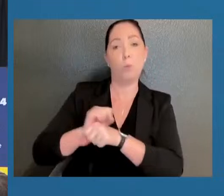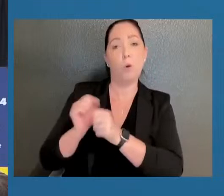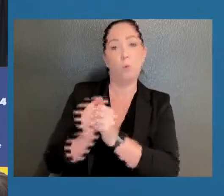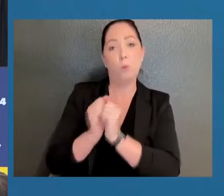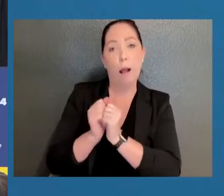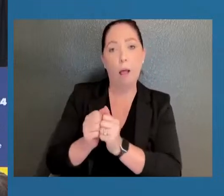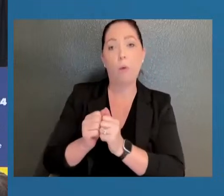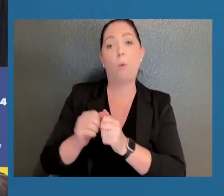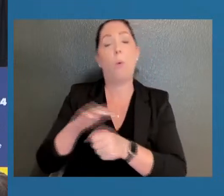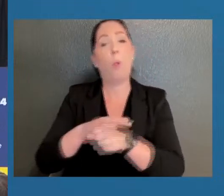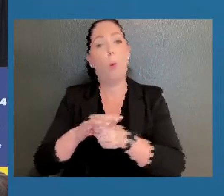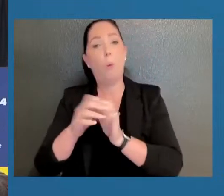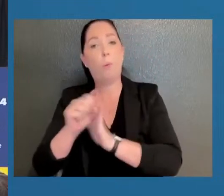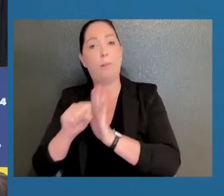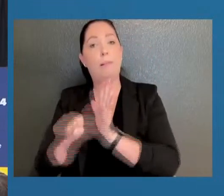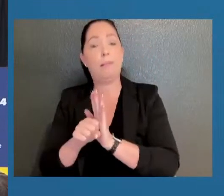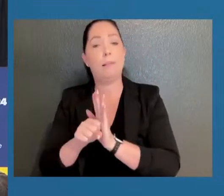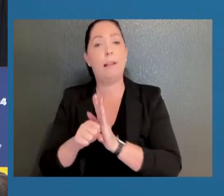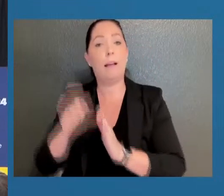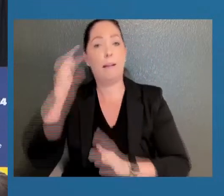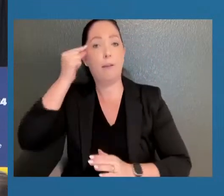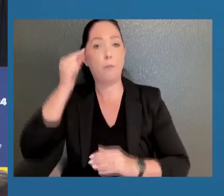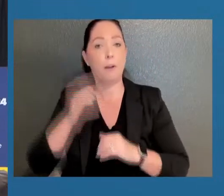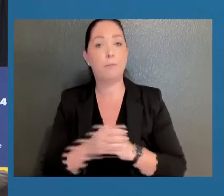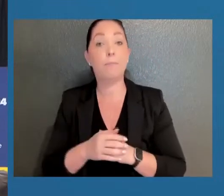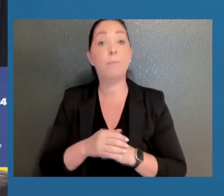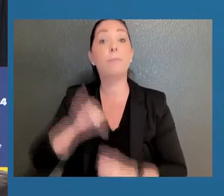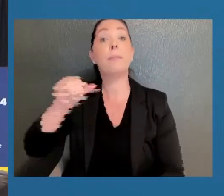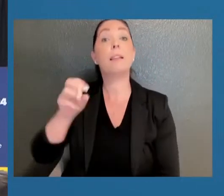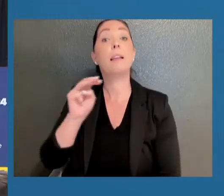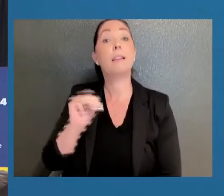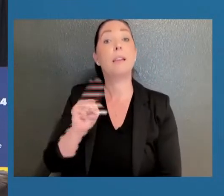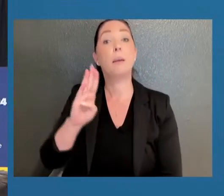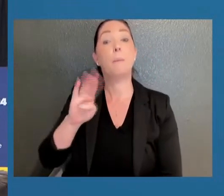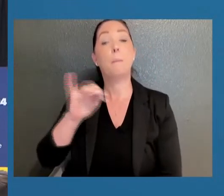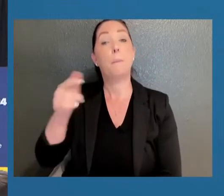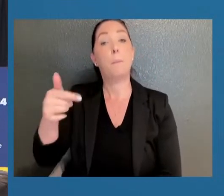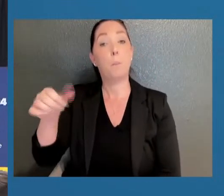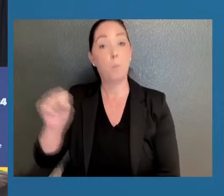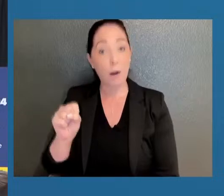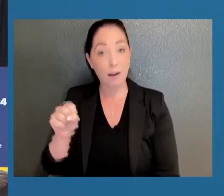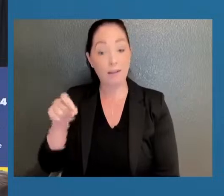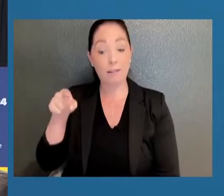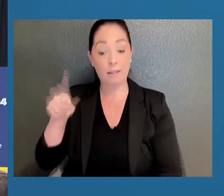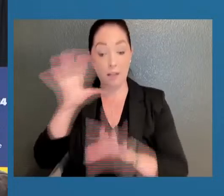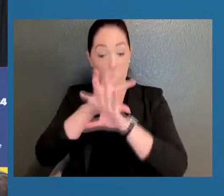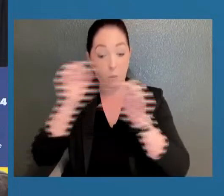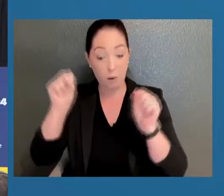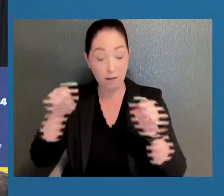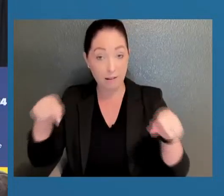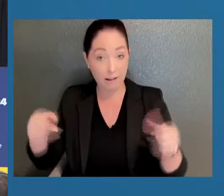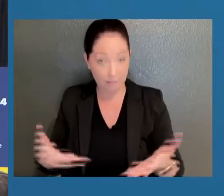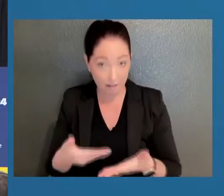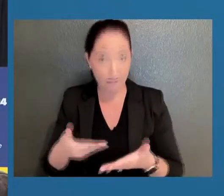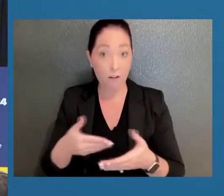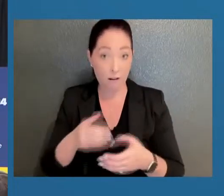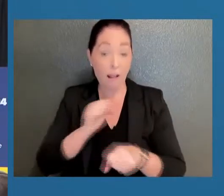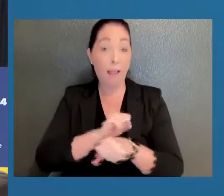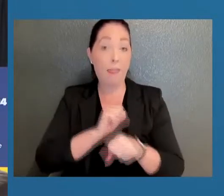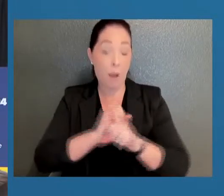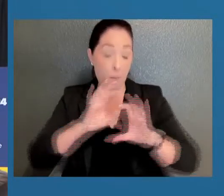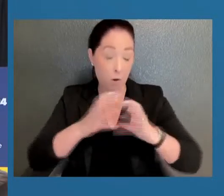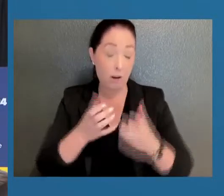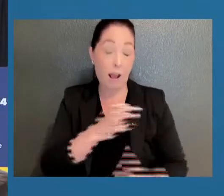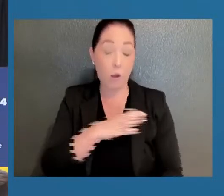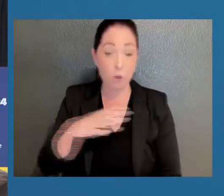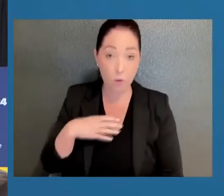well as Jim Briggs, the president of the Niagara Orleans Central Labor Council. Jim and I have done a lot together. Let's give him a round of applause, and